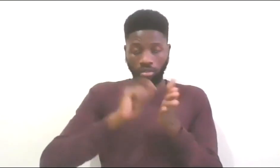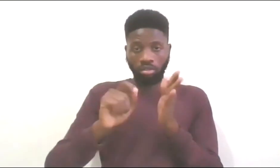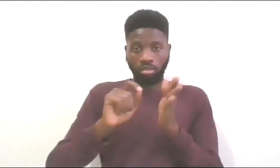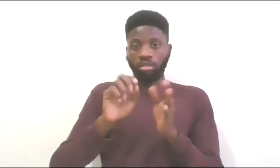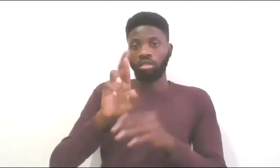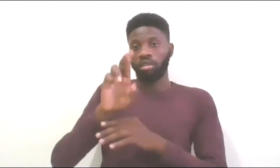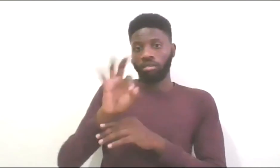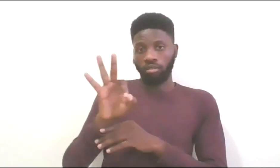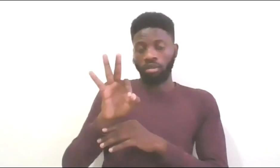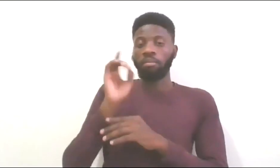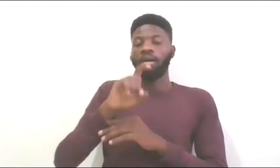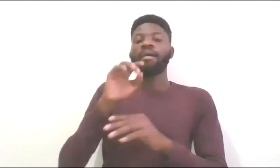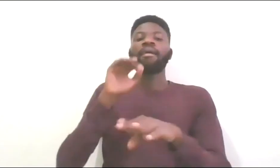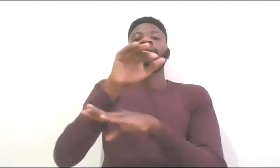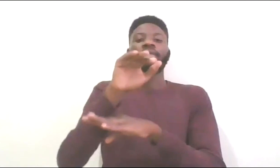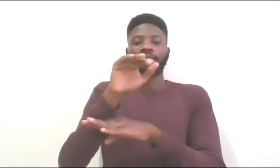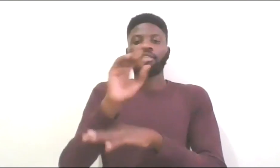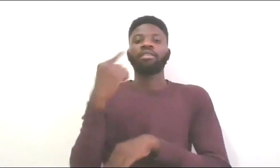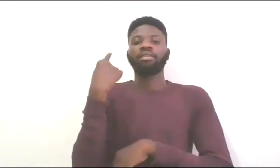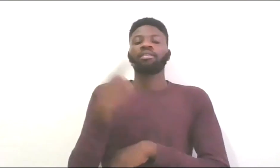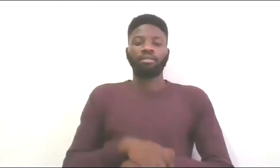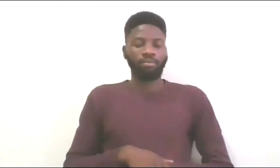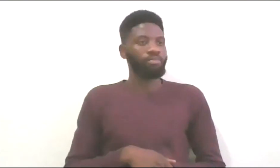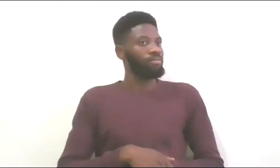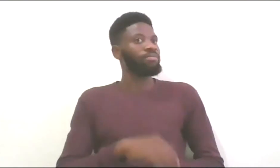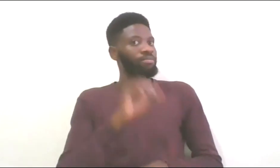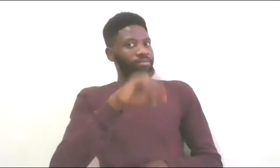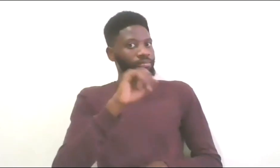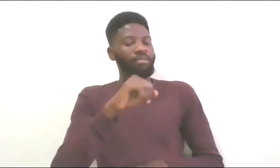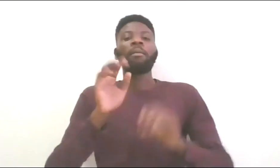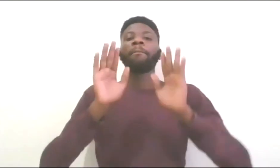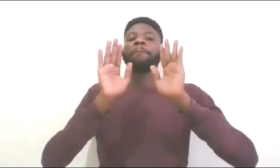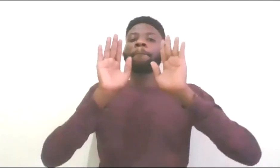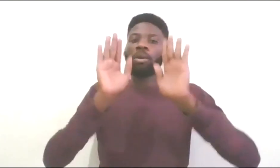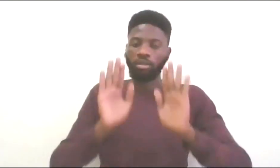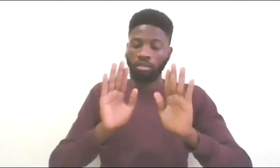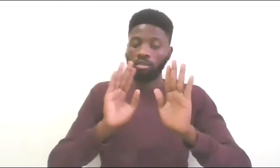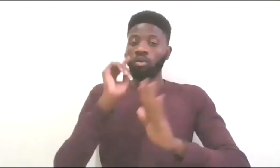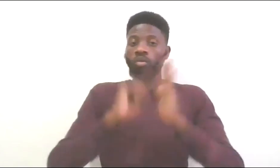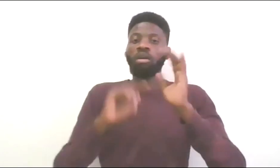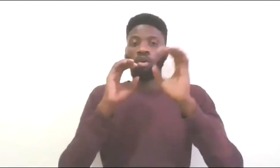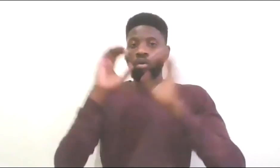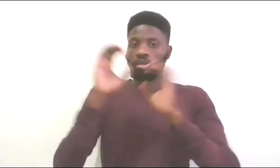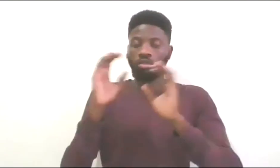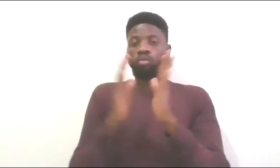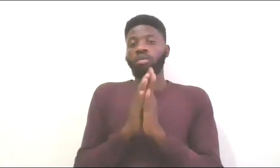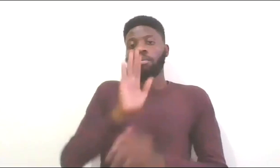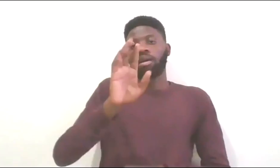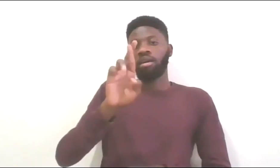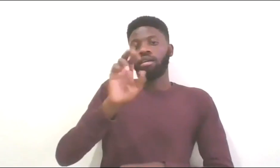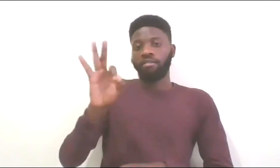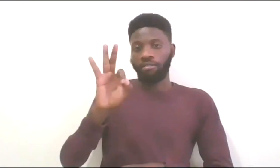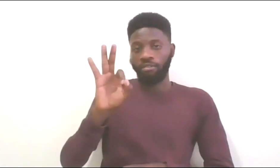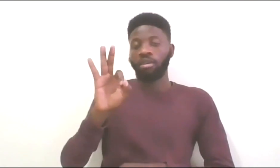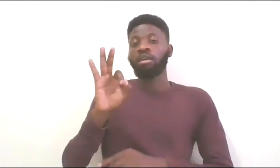her of him first. Yes, that it is important that you communicate to your referee whether they